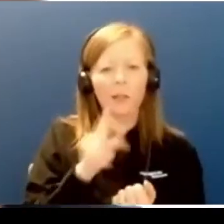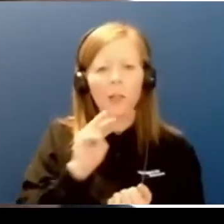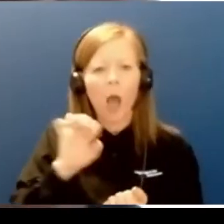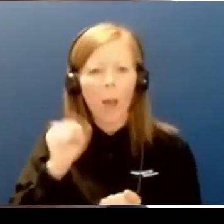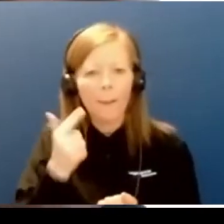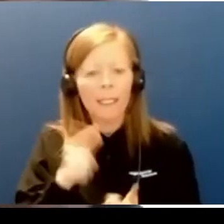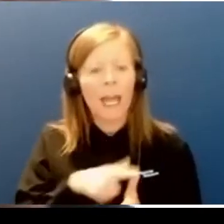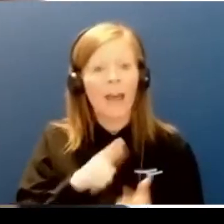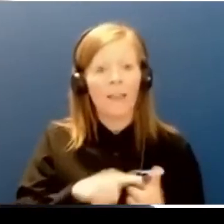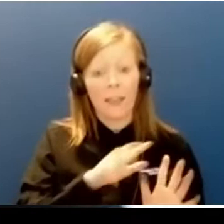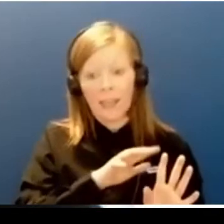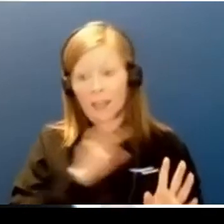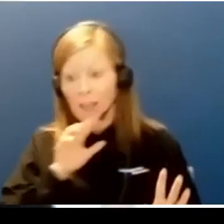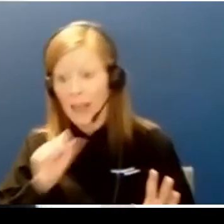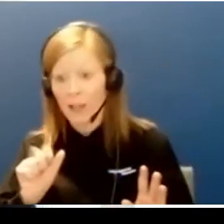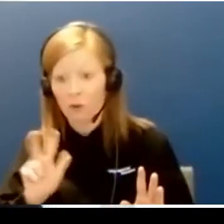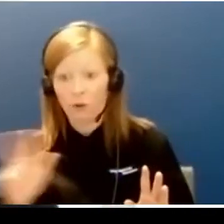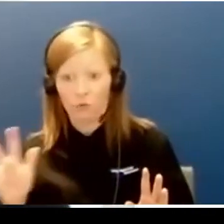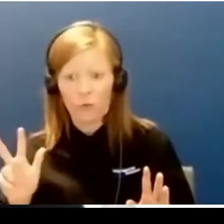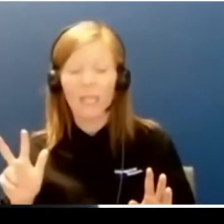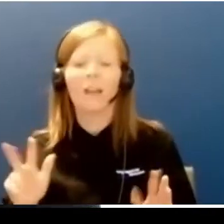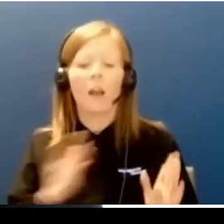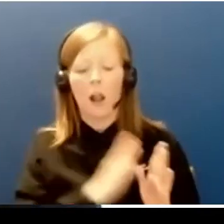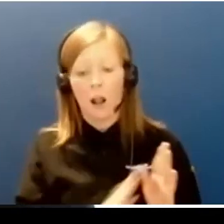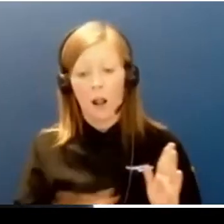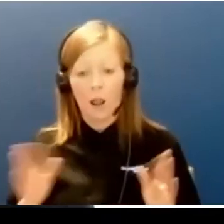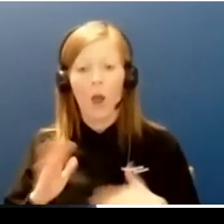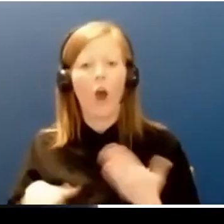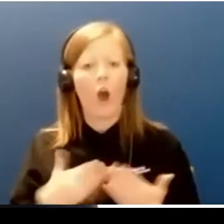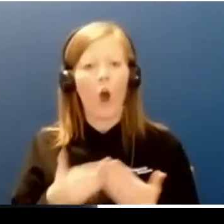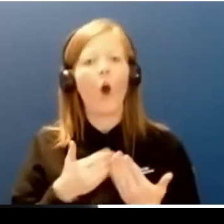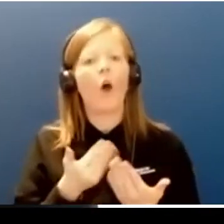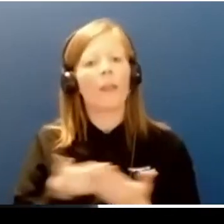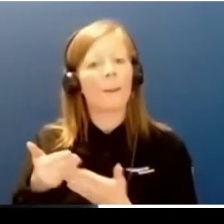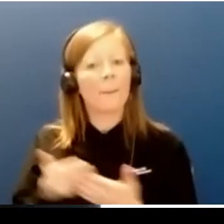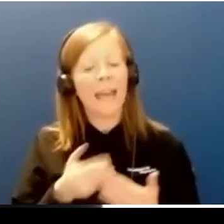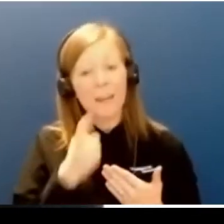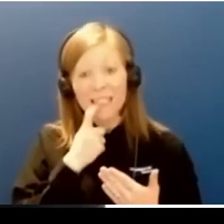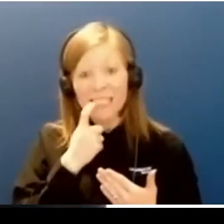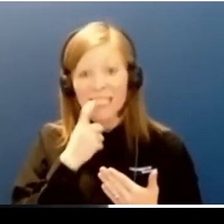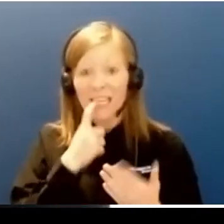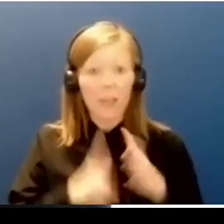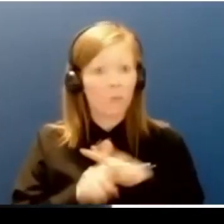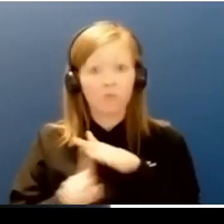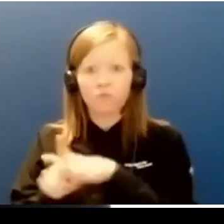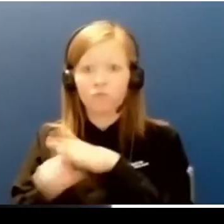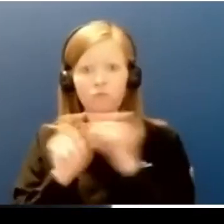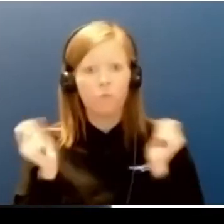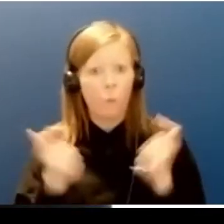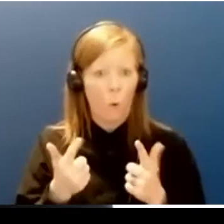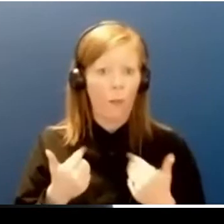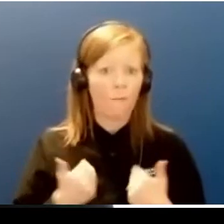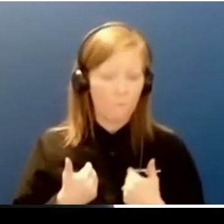age, all of the baby teeth, the 20 baby teeth, are fully erupted in the mouth. As far